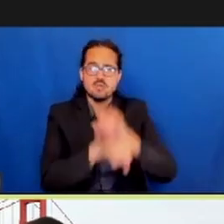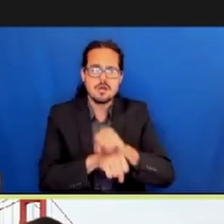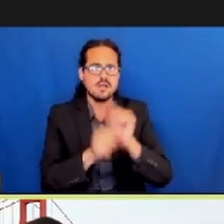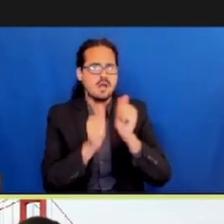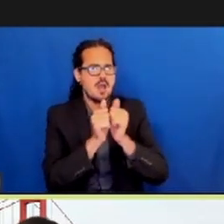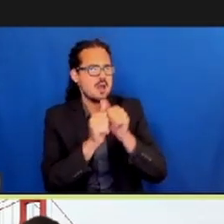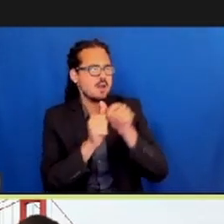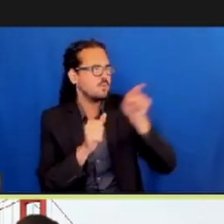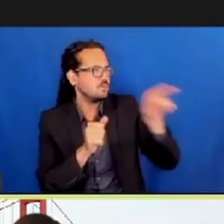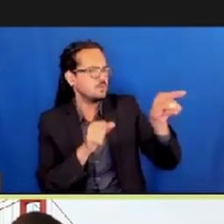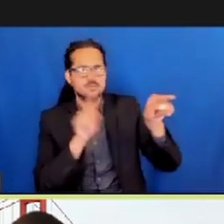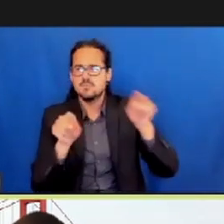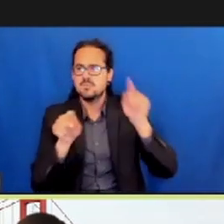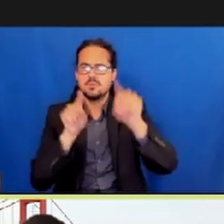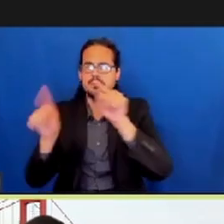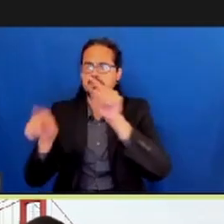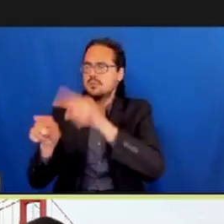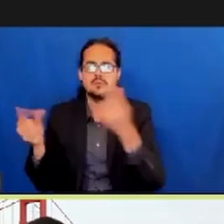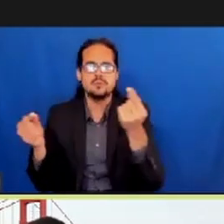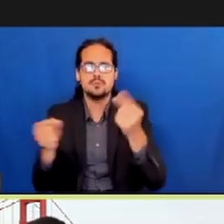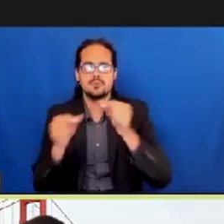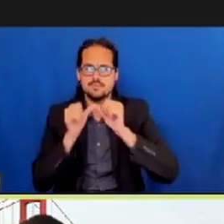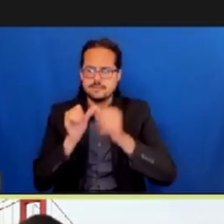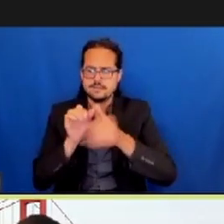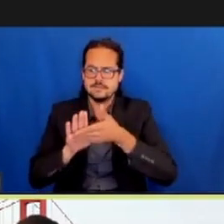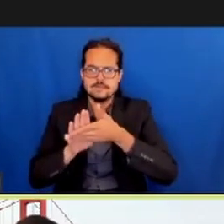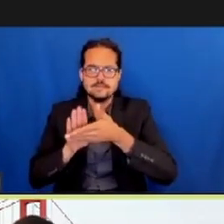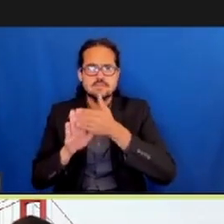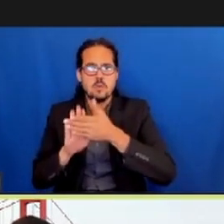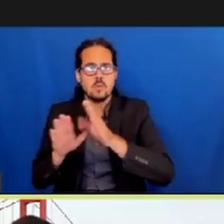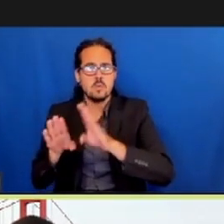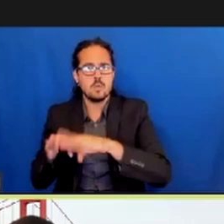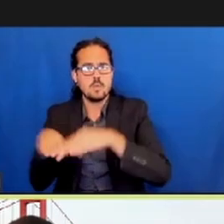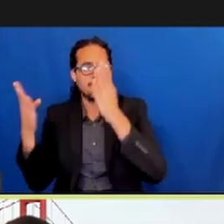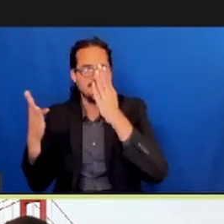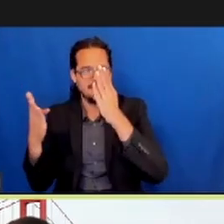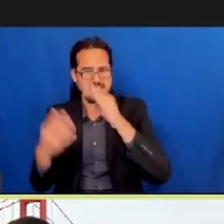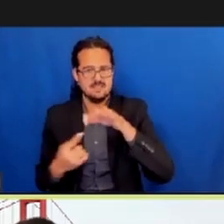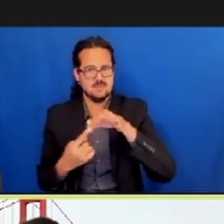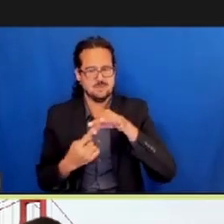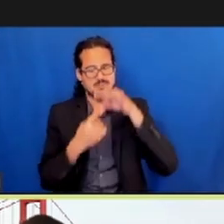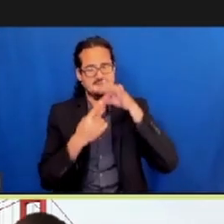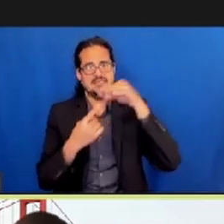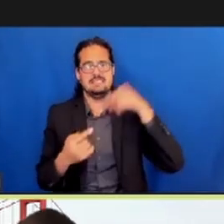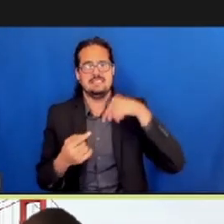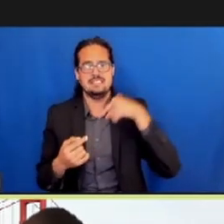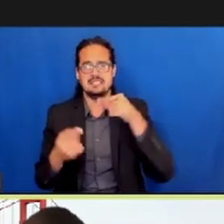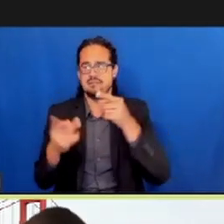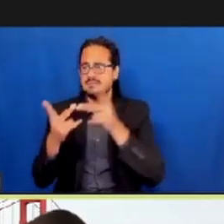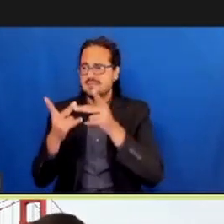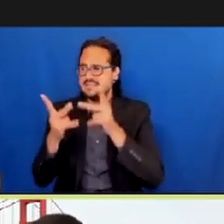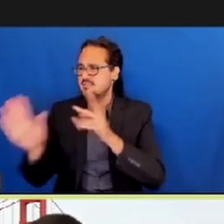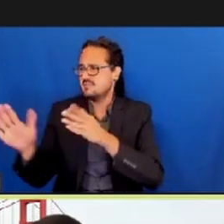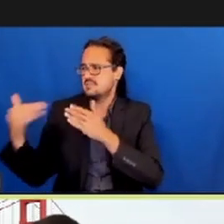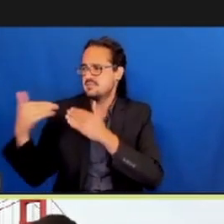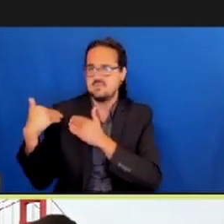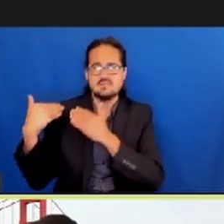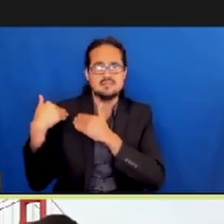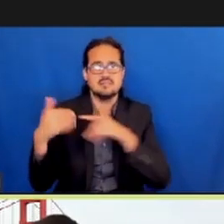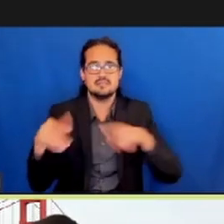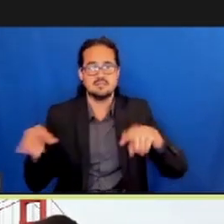place. And finally, we've been working with another variety of stakeholders in our county. Next slide, please.